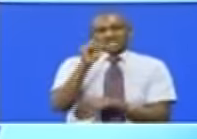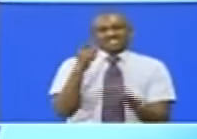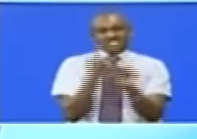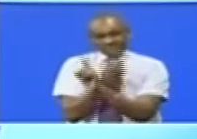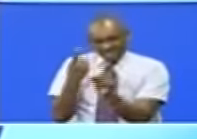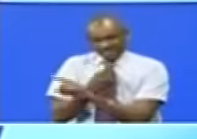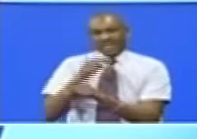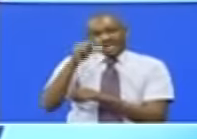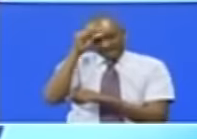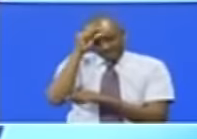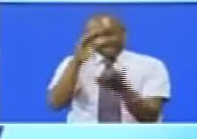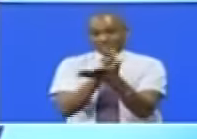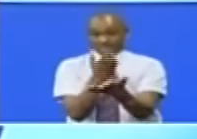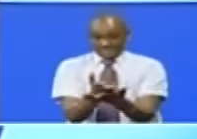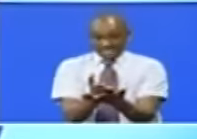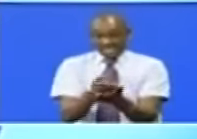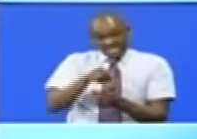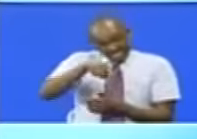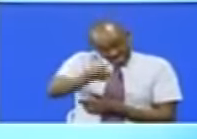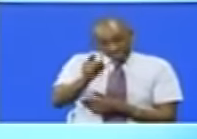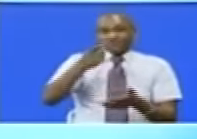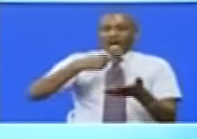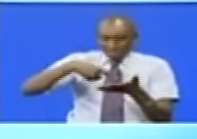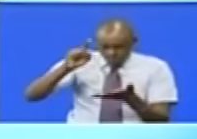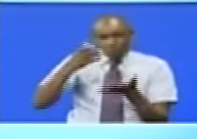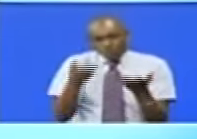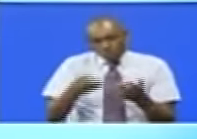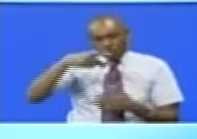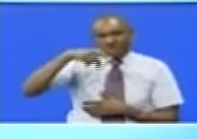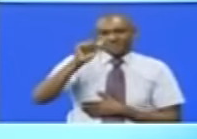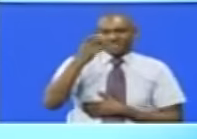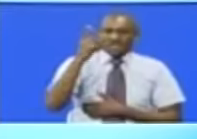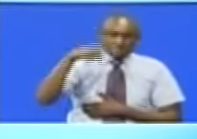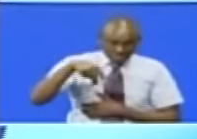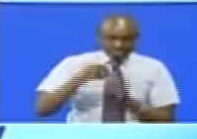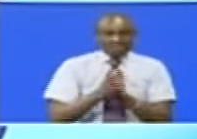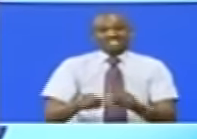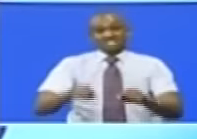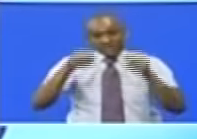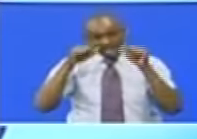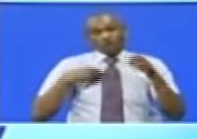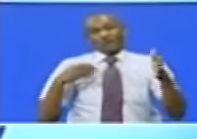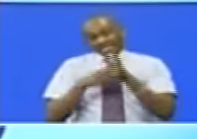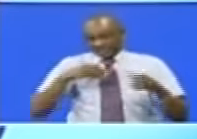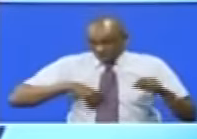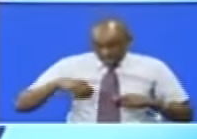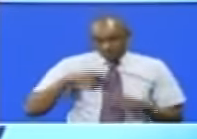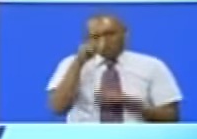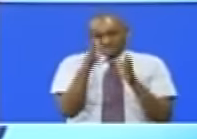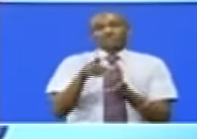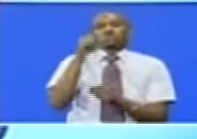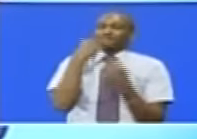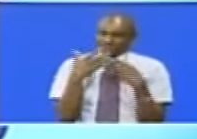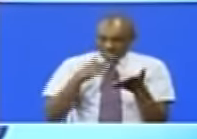government departments. The lawmakers also approved the appointment of Philip Kinisu as chairperson of the Ethics and Anti-Corruption